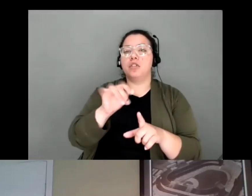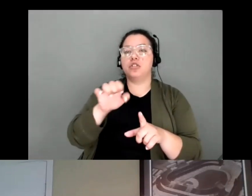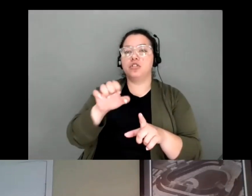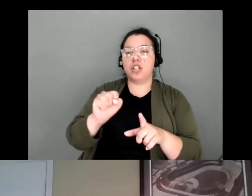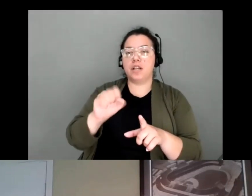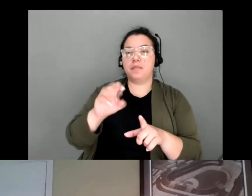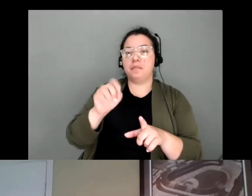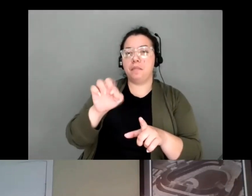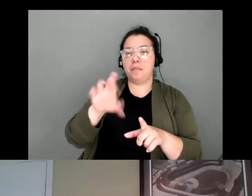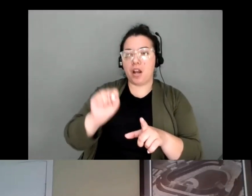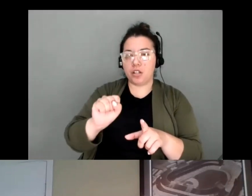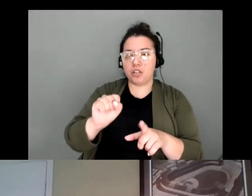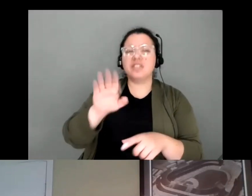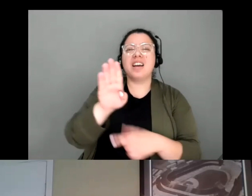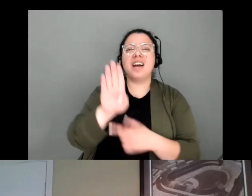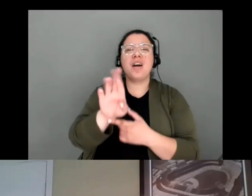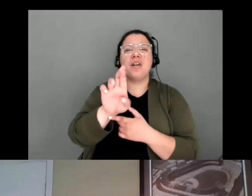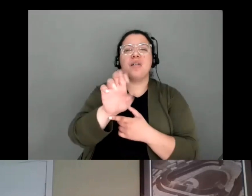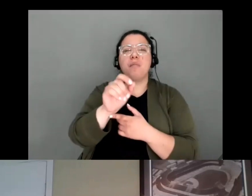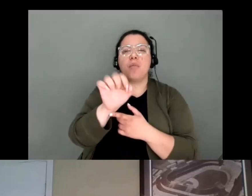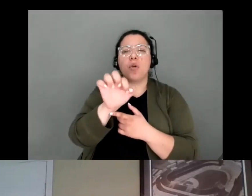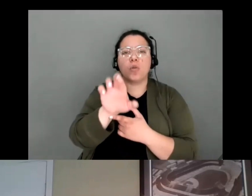broker? So